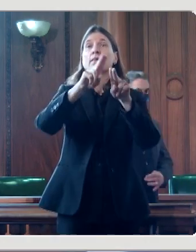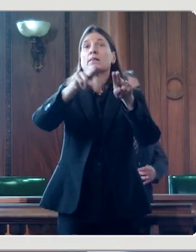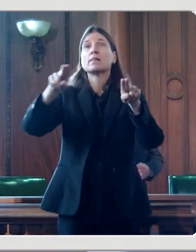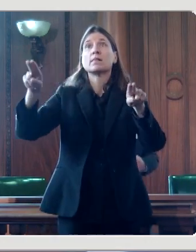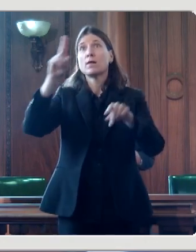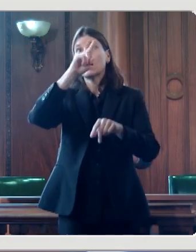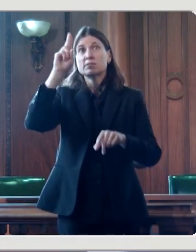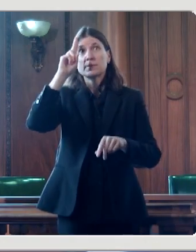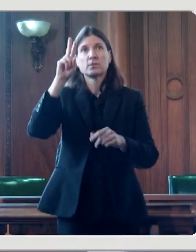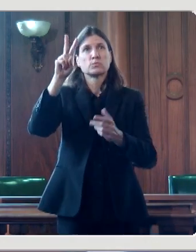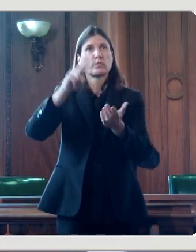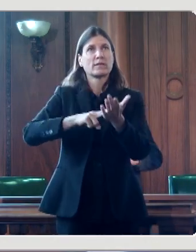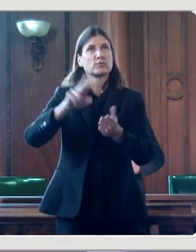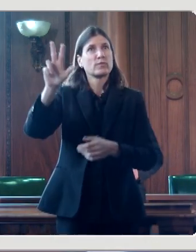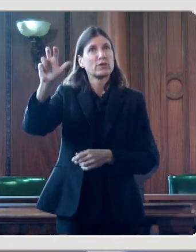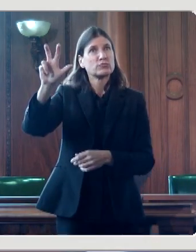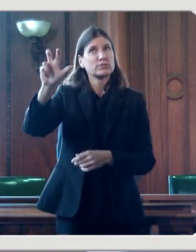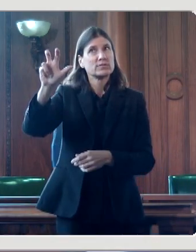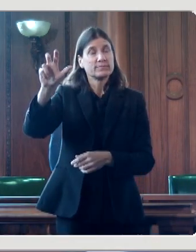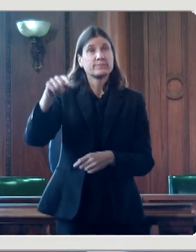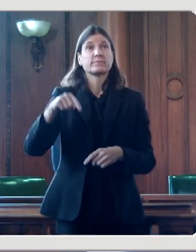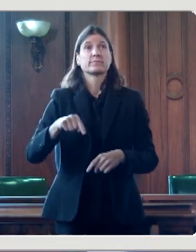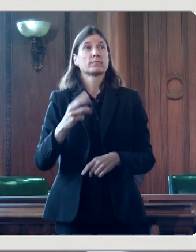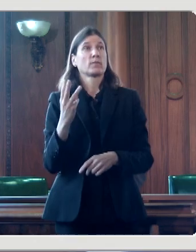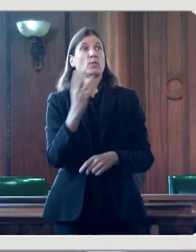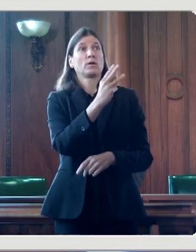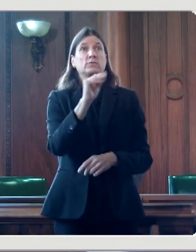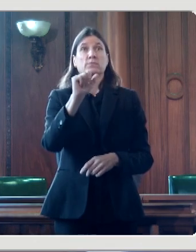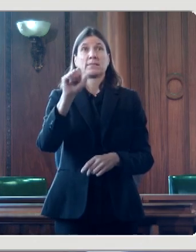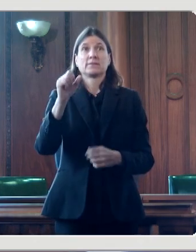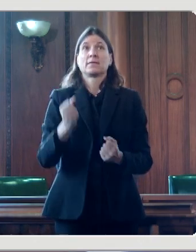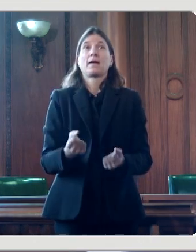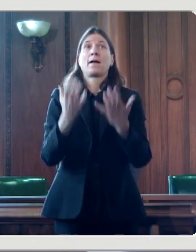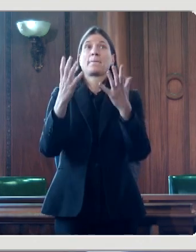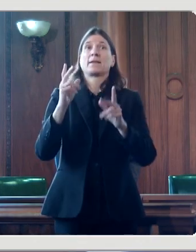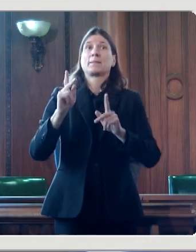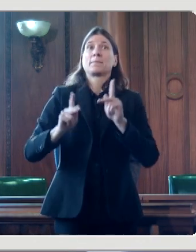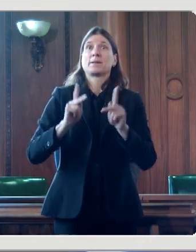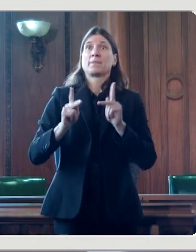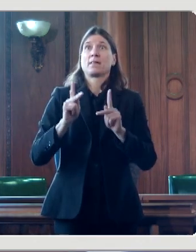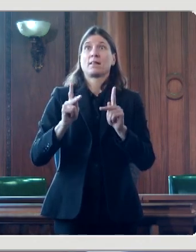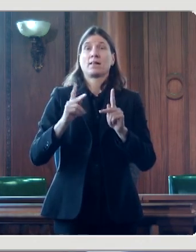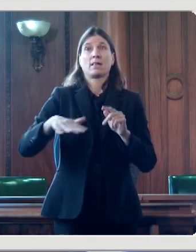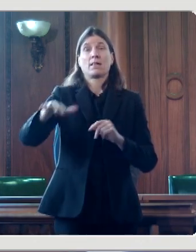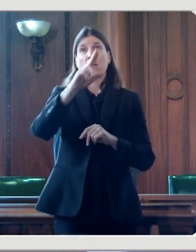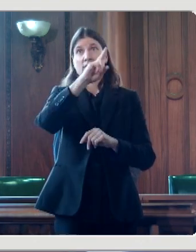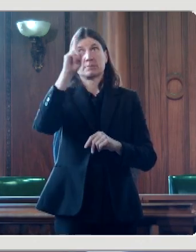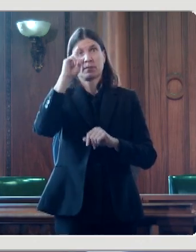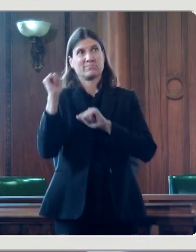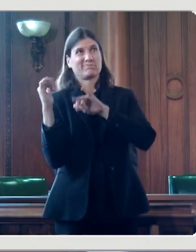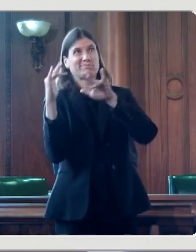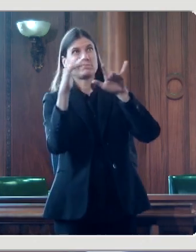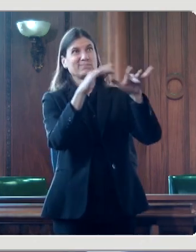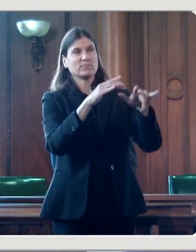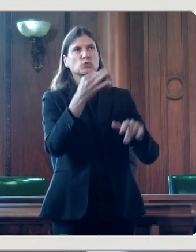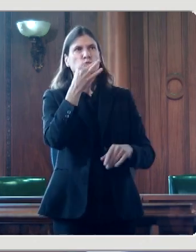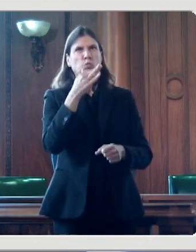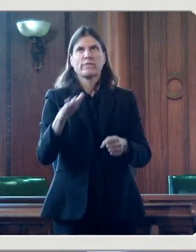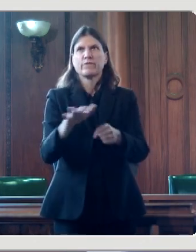exceeding 80% of their stated surge capacity, so they're getting pretty close to the ceiling of what they can deal with,